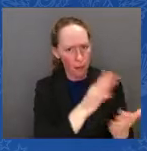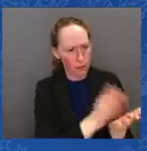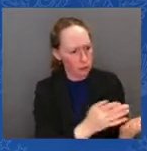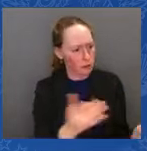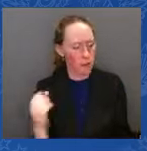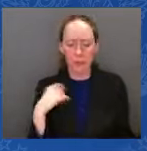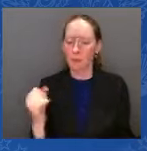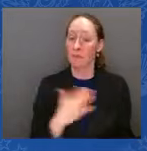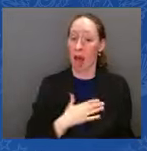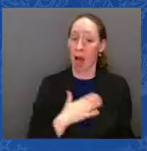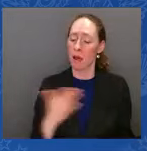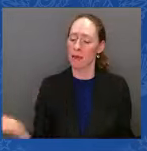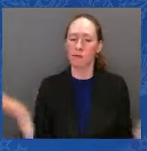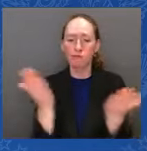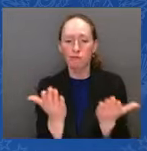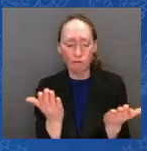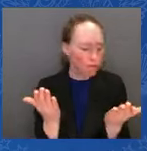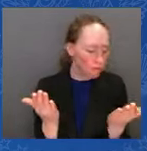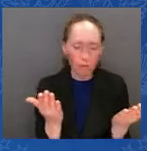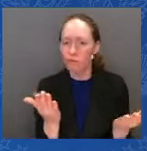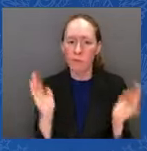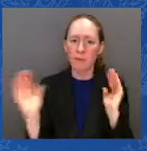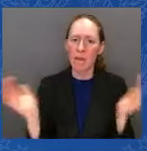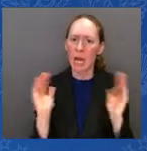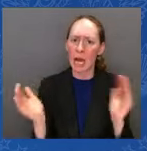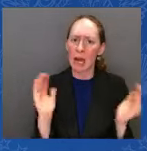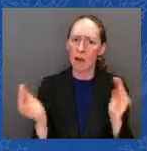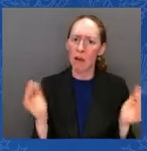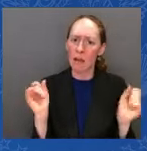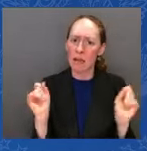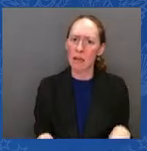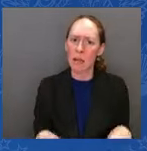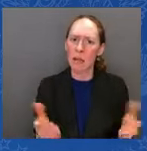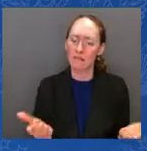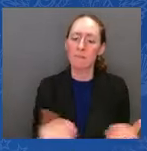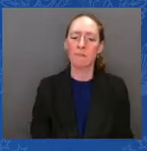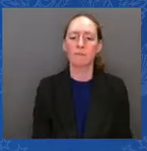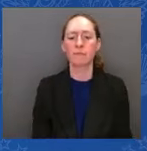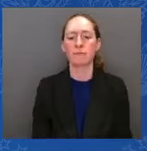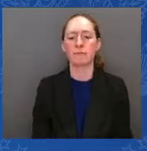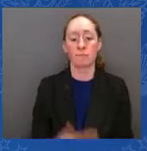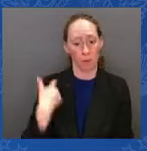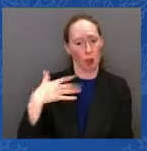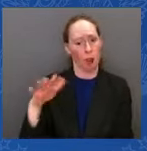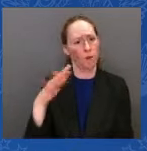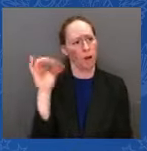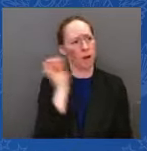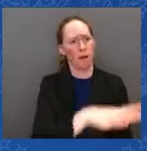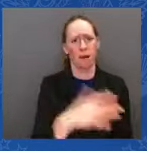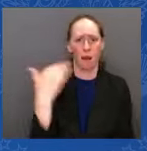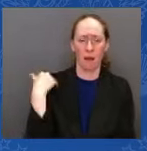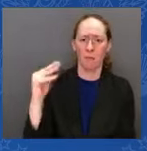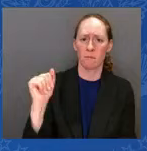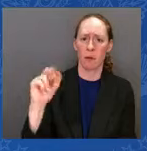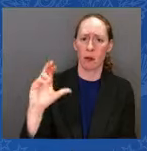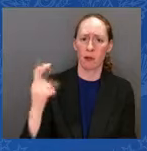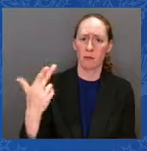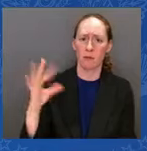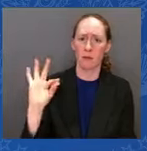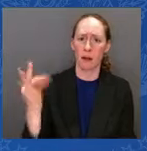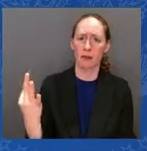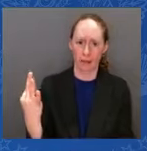detail on the 9th of March. He didn't put down his